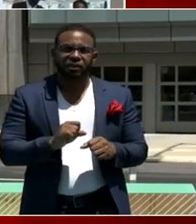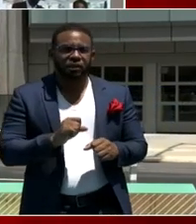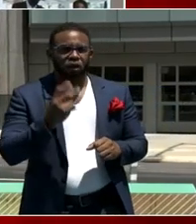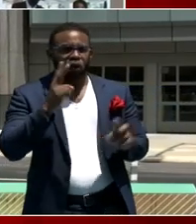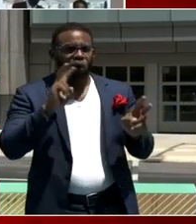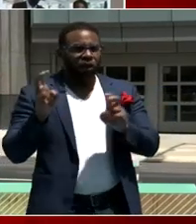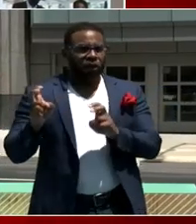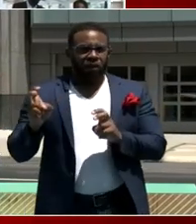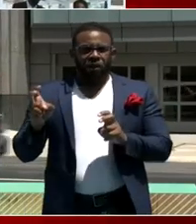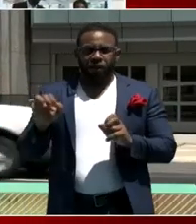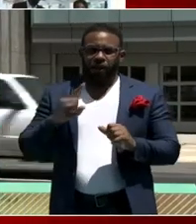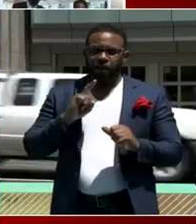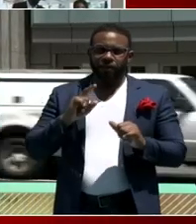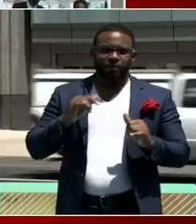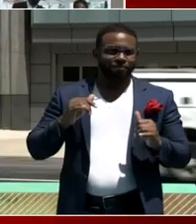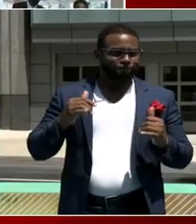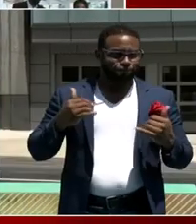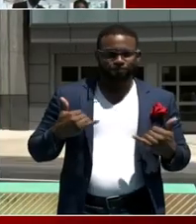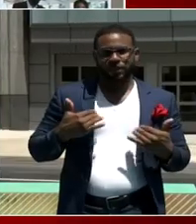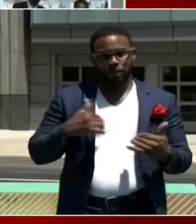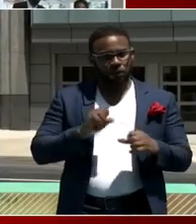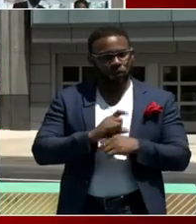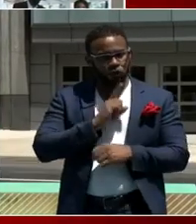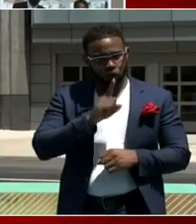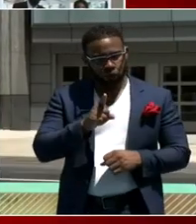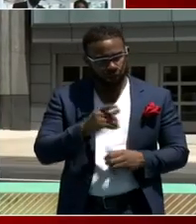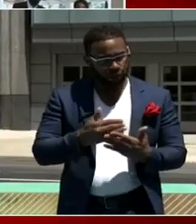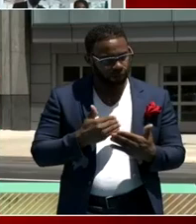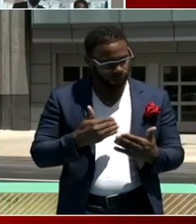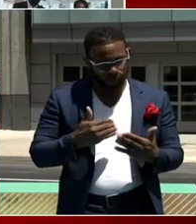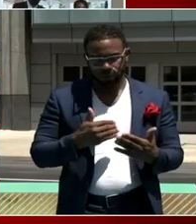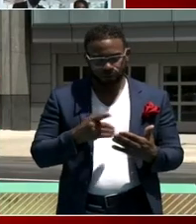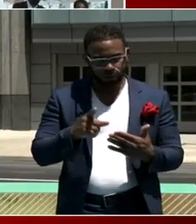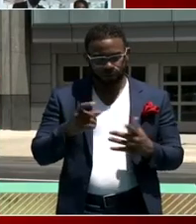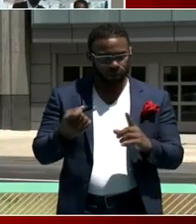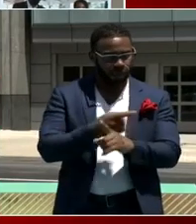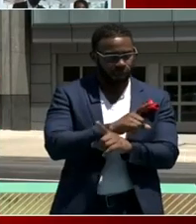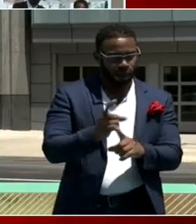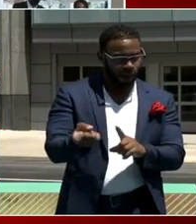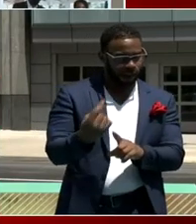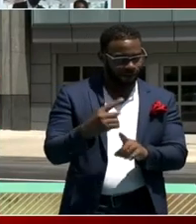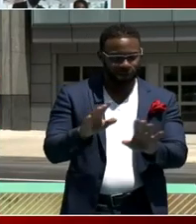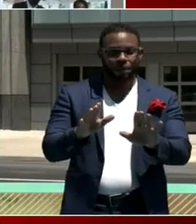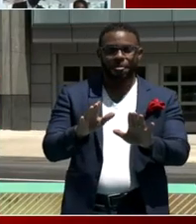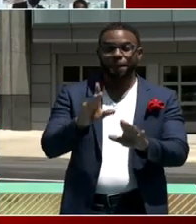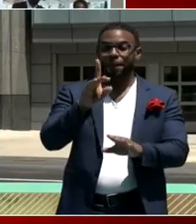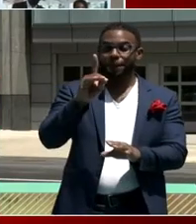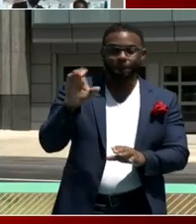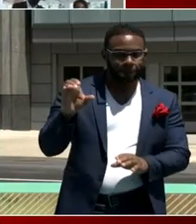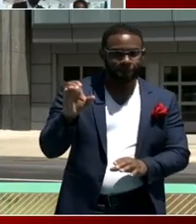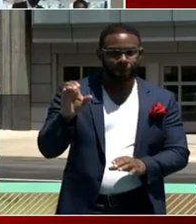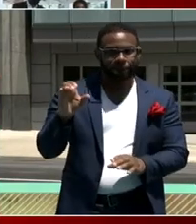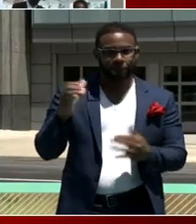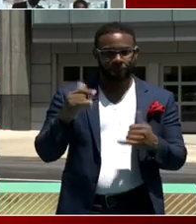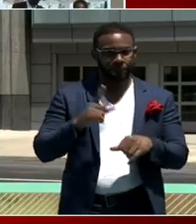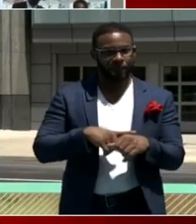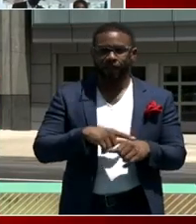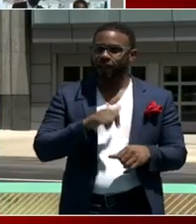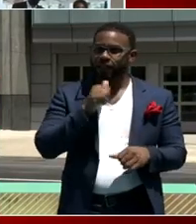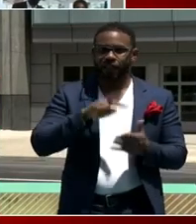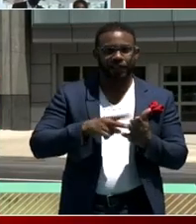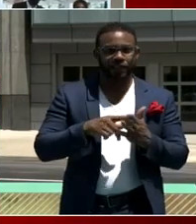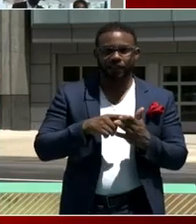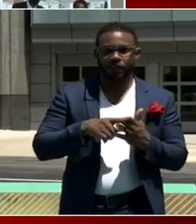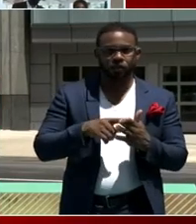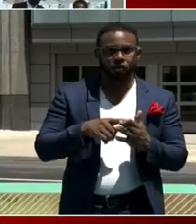issues that are at play here, and let me reassure you before you ask another follow-up question. The District of Columbia at this time does not intend